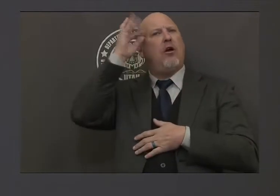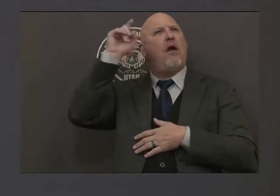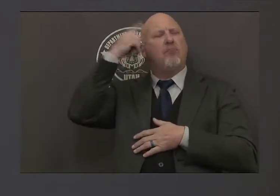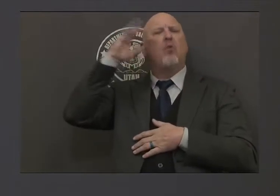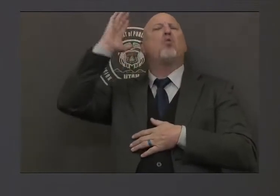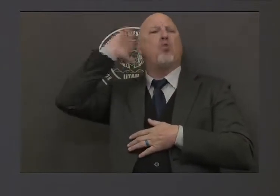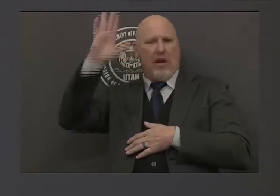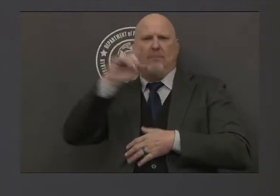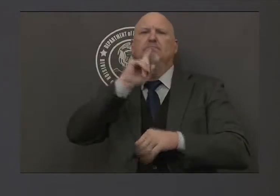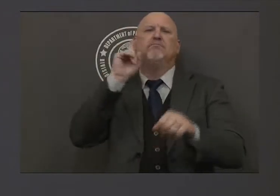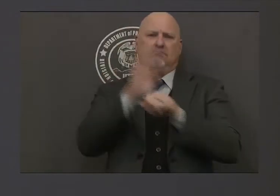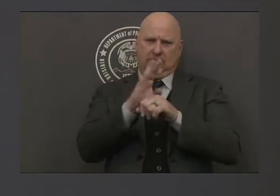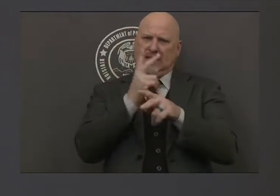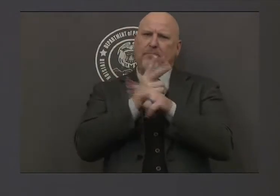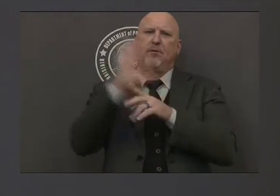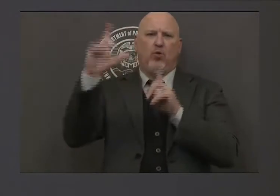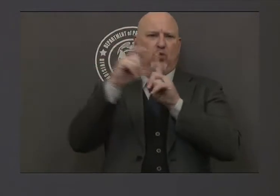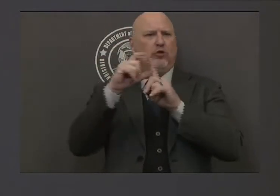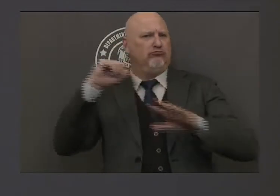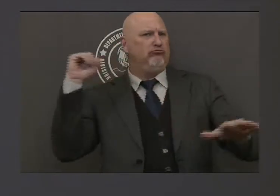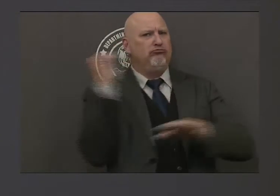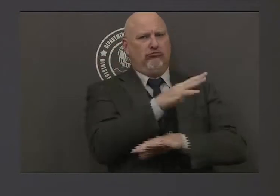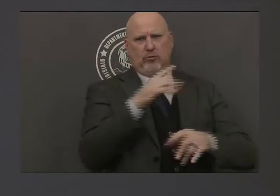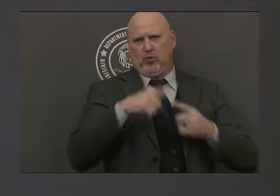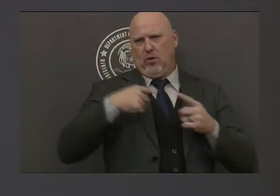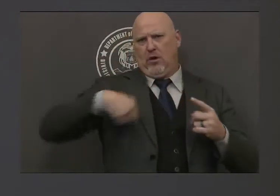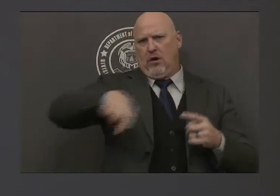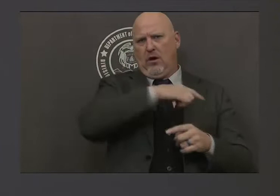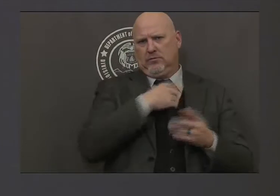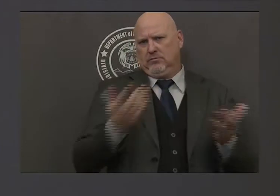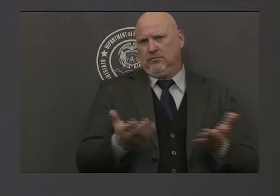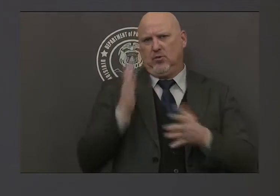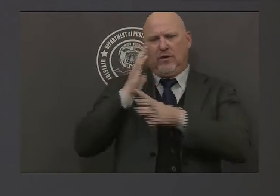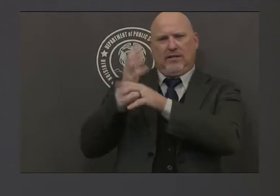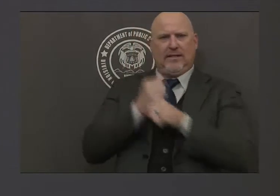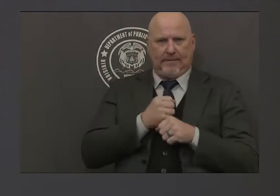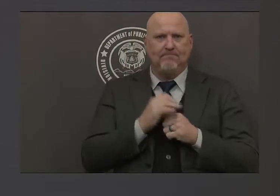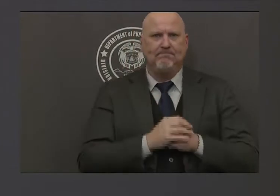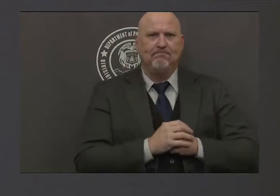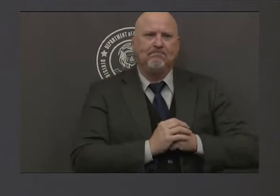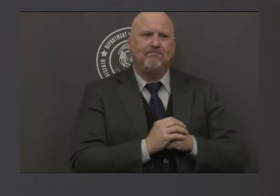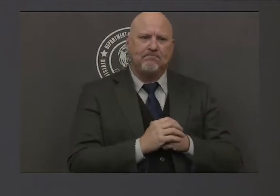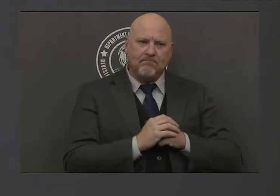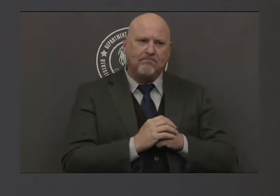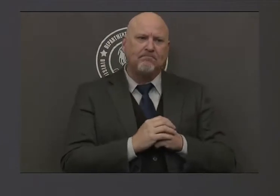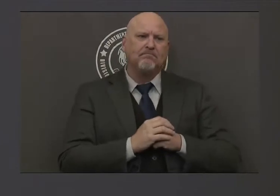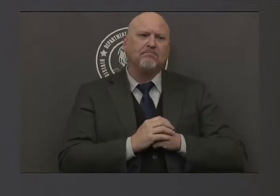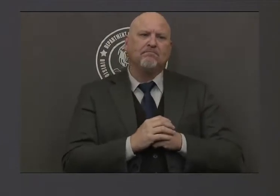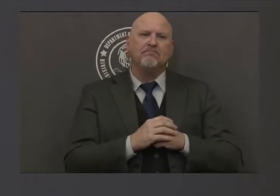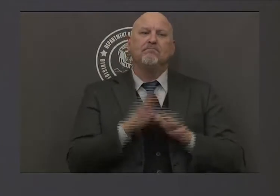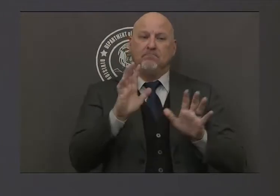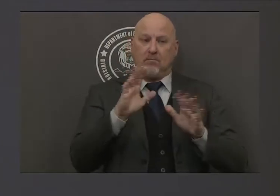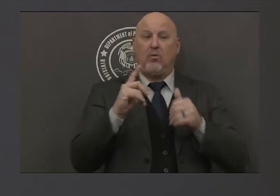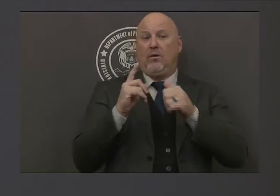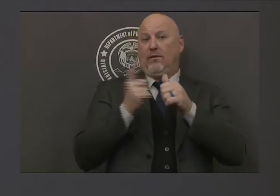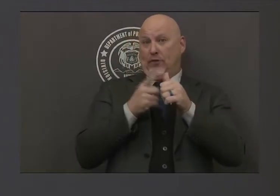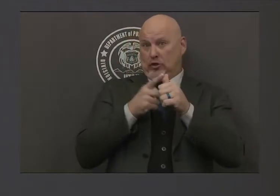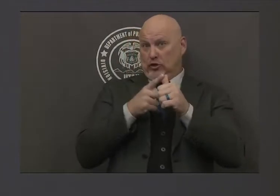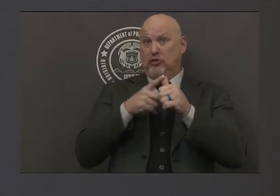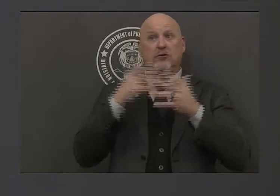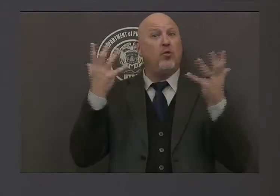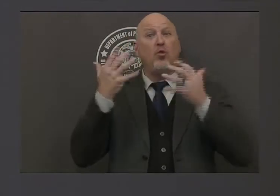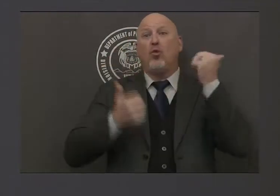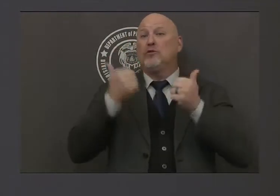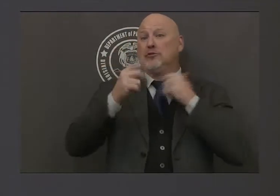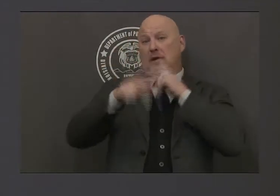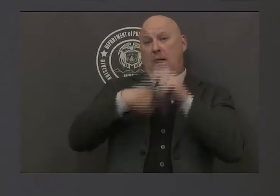many doses of the vaccine as we can, not only the Pfizer, but the Moderna and others that are in the pipeline too over the next